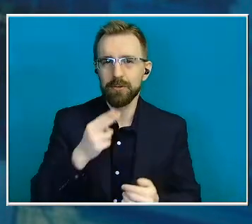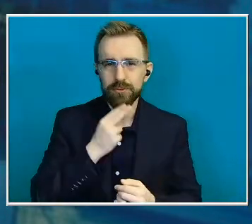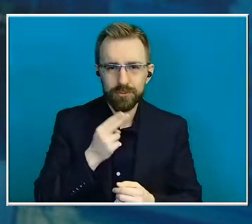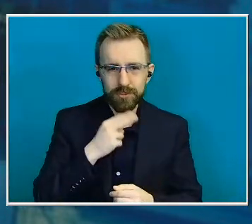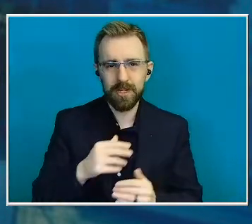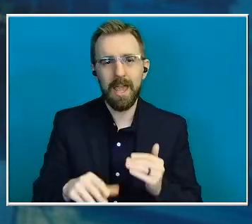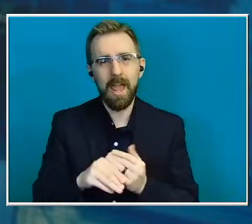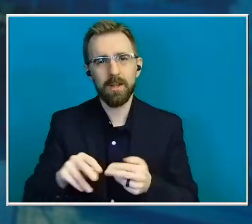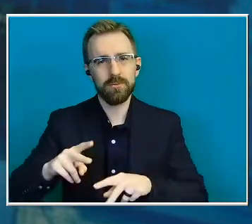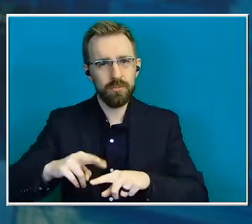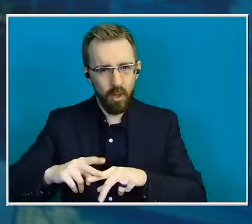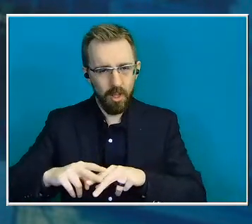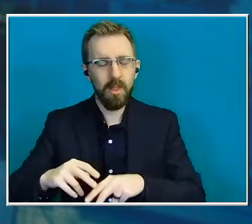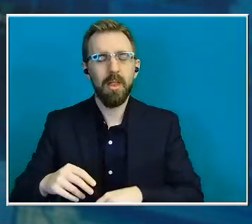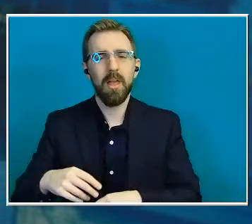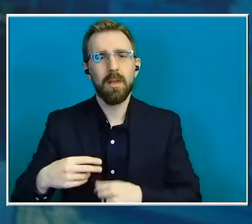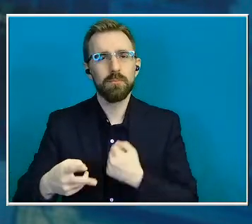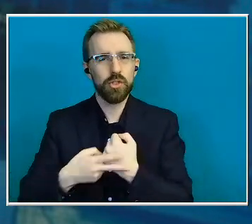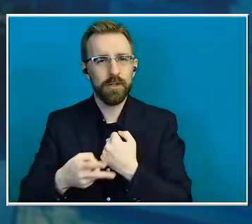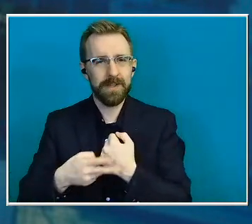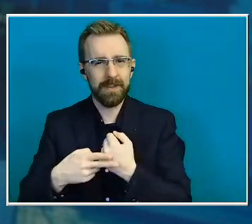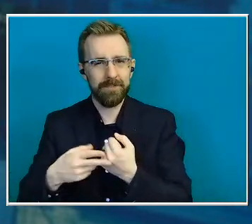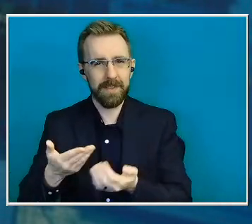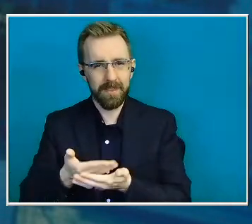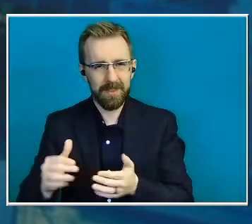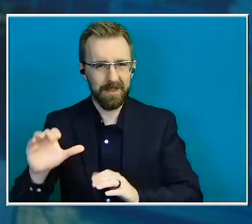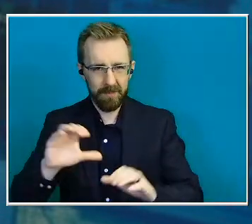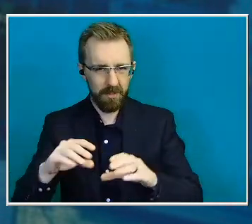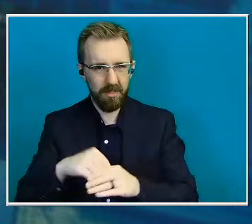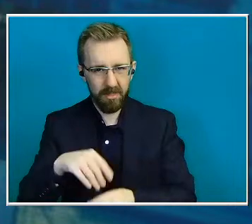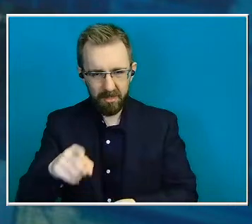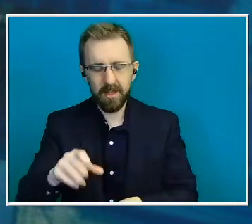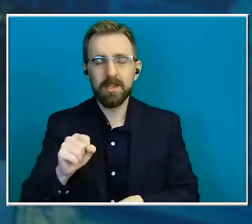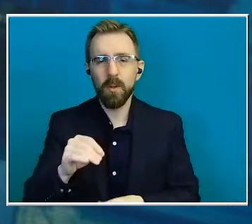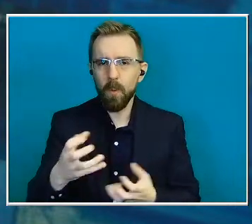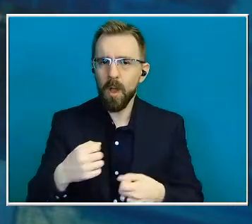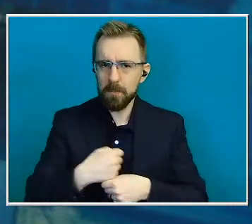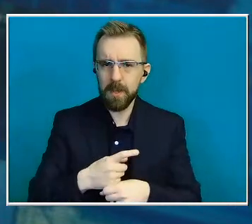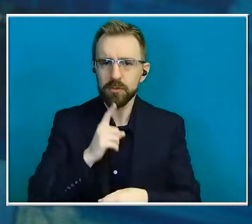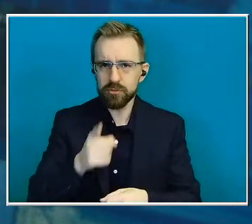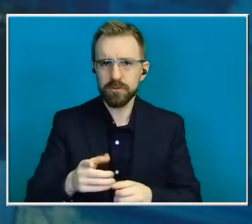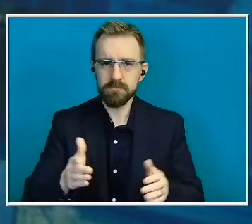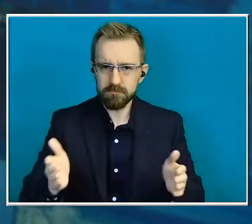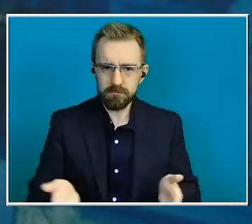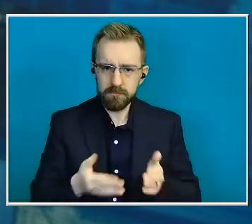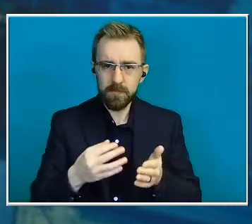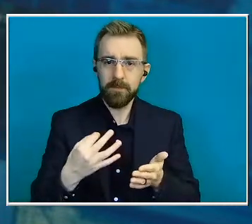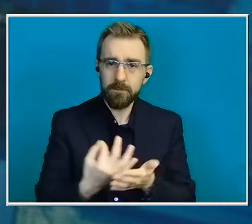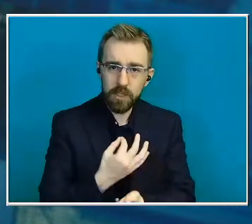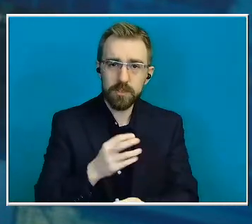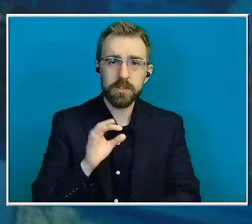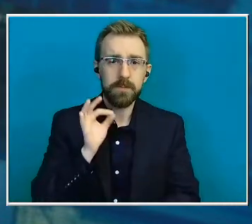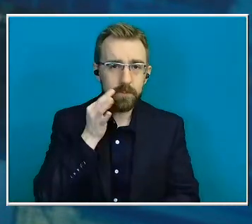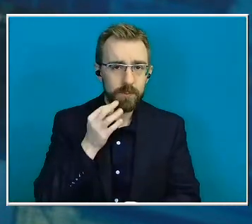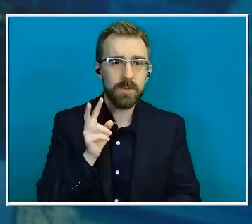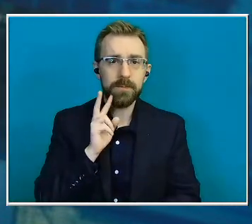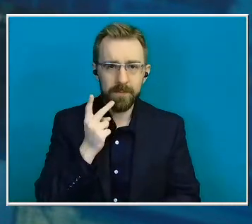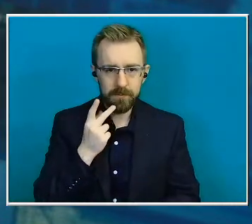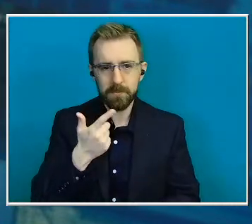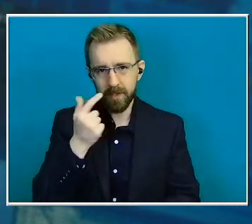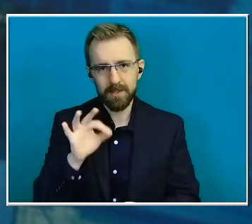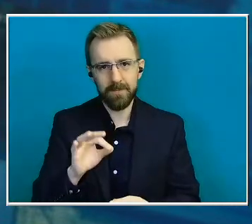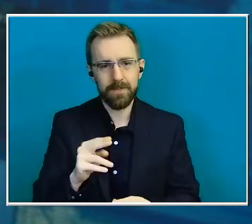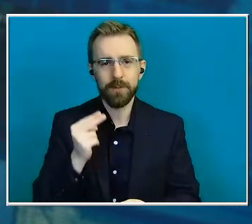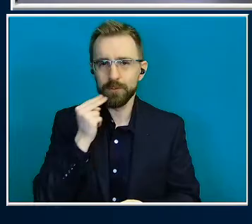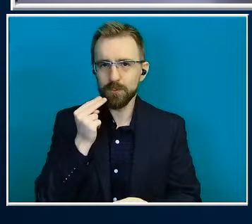and preservatives. So they want to make sure that they're promoting fresh fruits and vegetables because of the nutrient